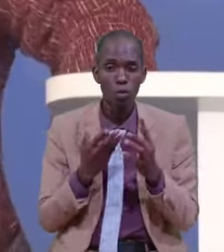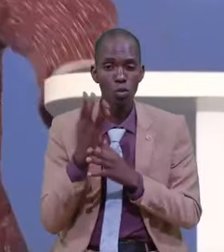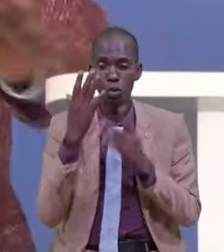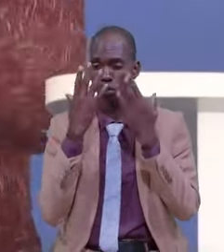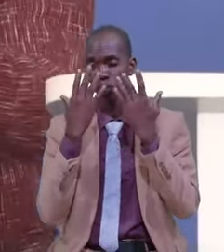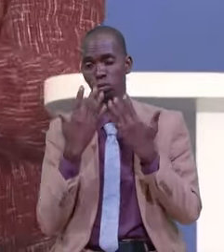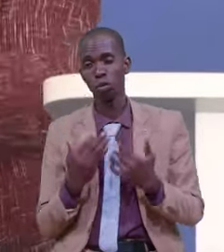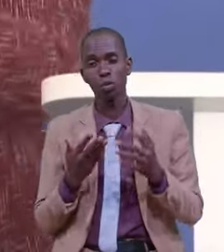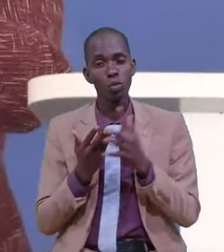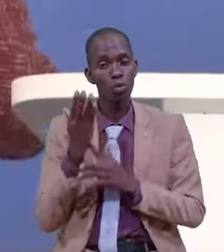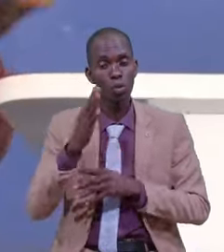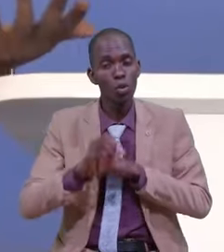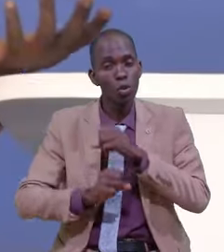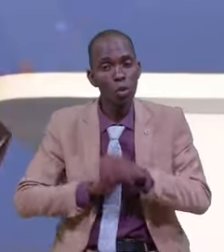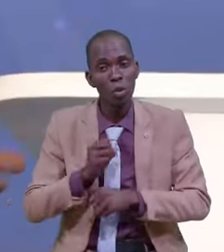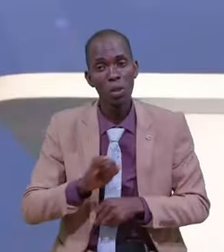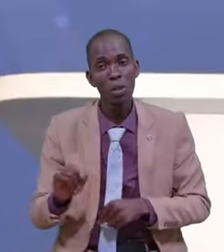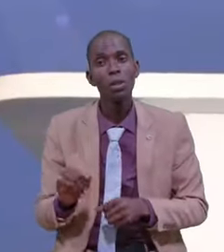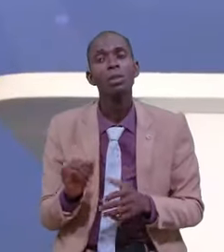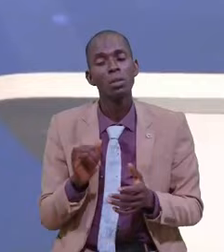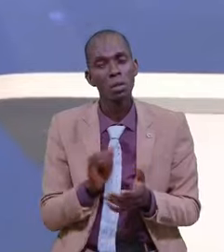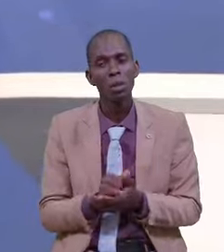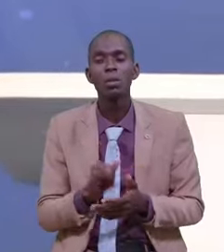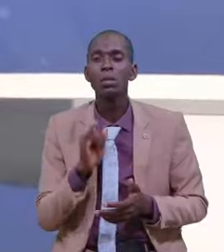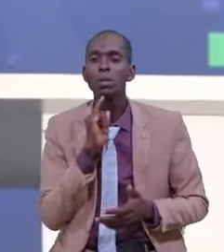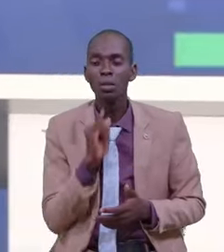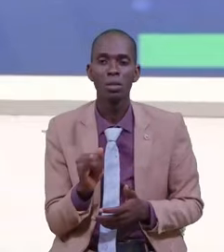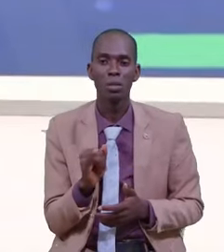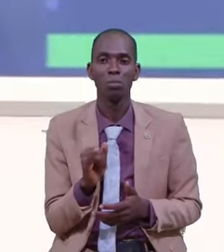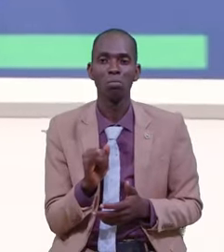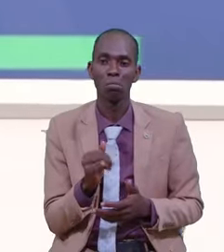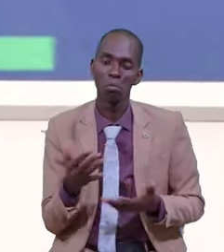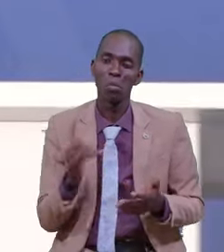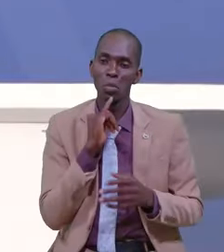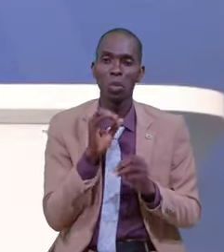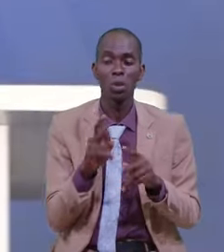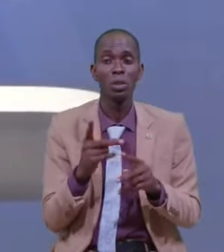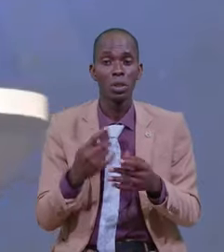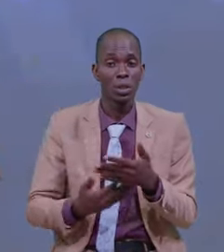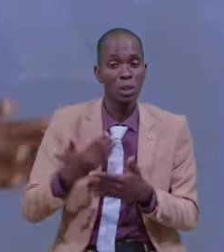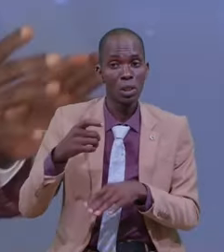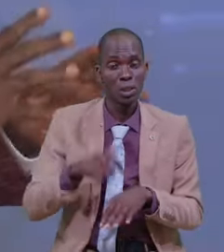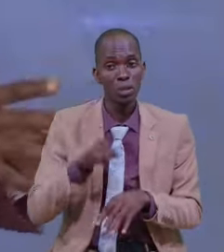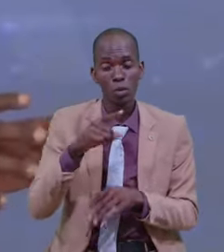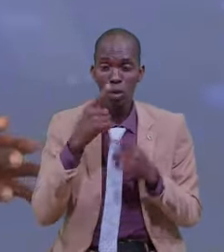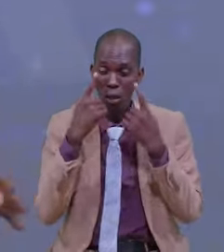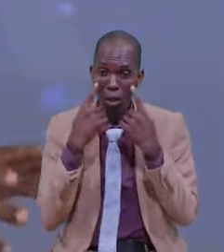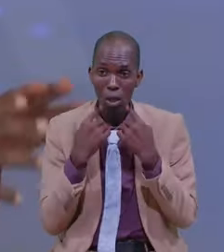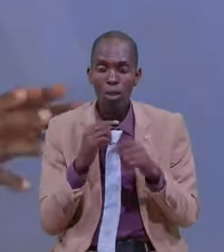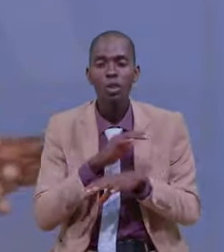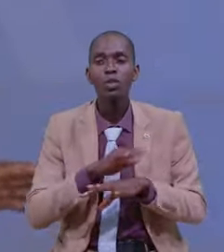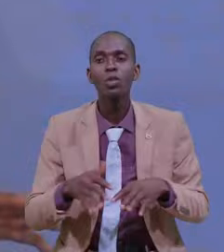the suffering, that's what champions are. The next time you cry, don't let your